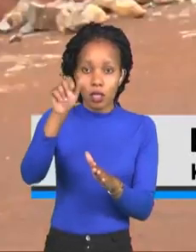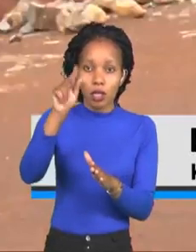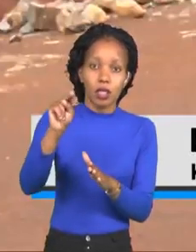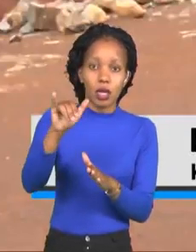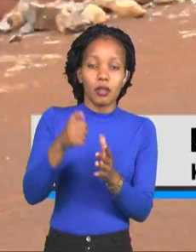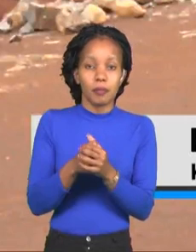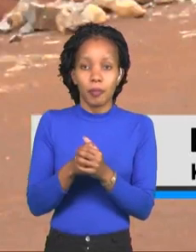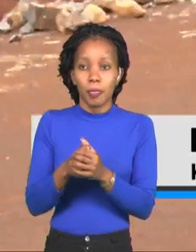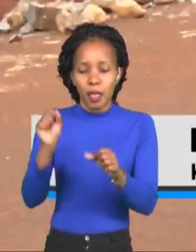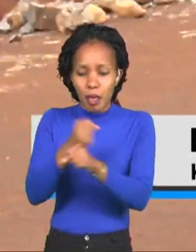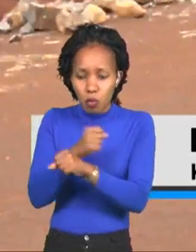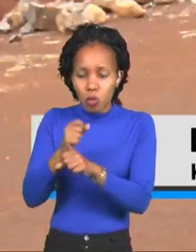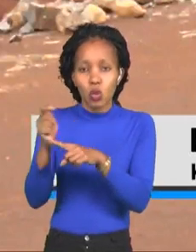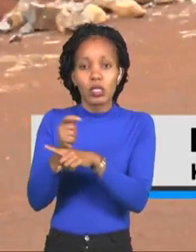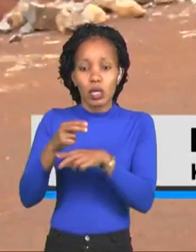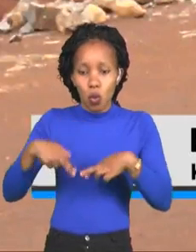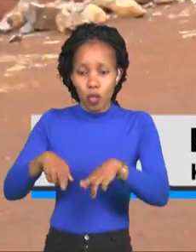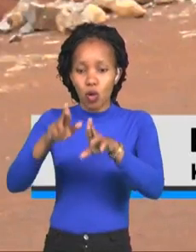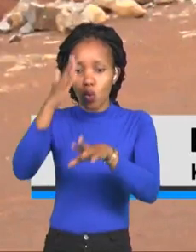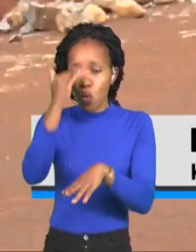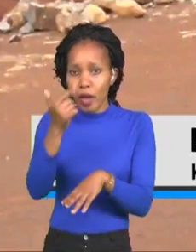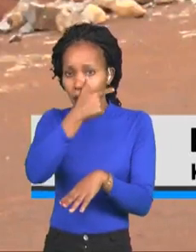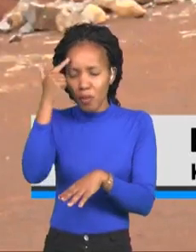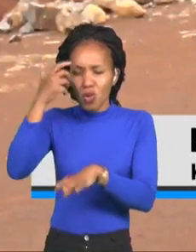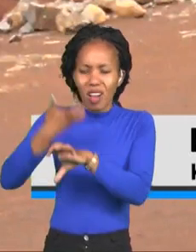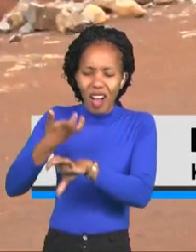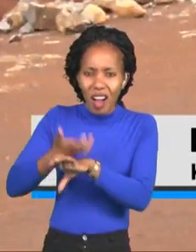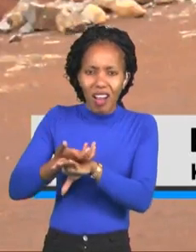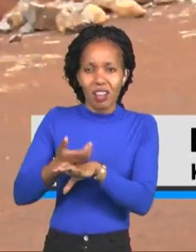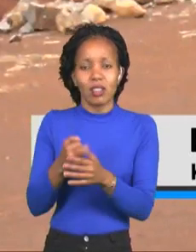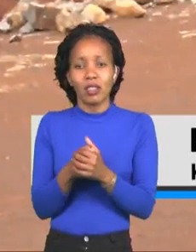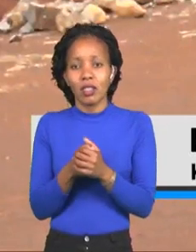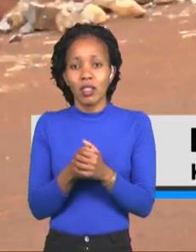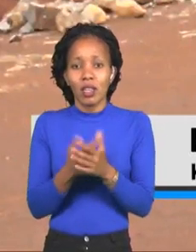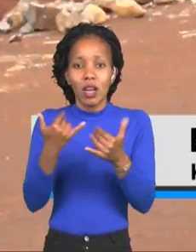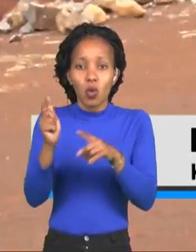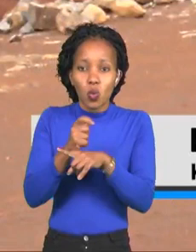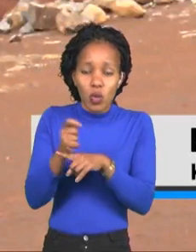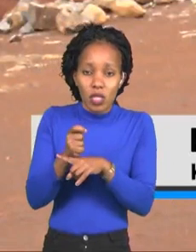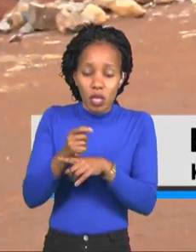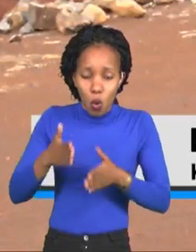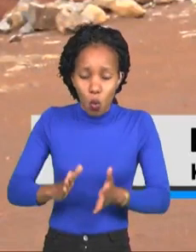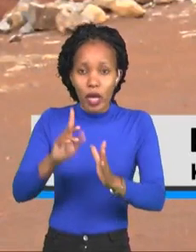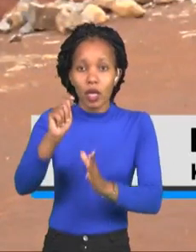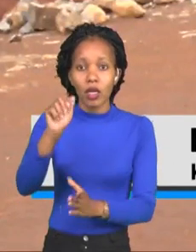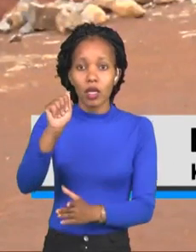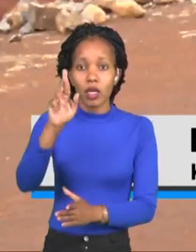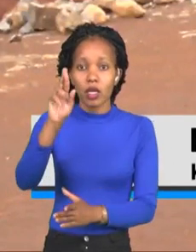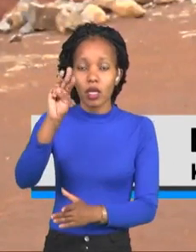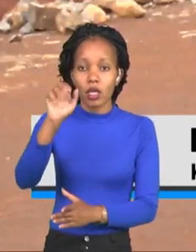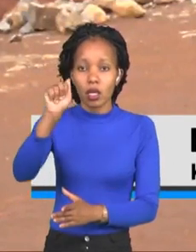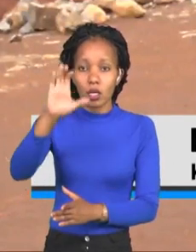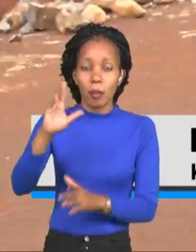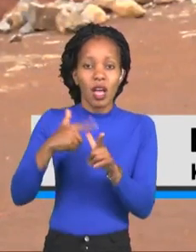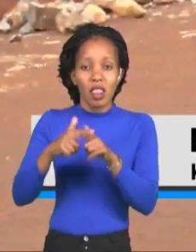themselves cannot train on the road because it's because of the hard ground. You realize now that we train on the tarmac road, it's risky of